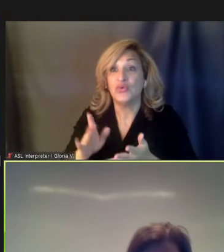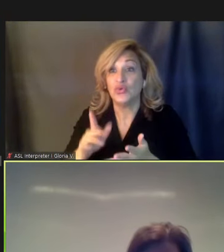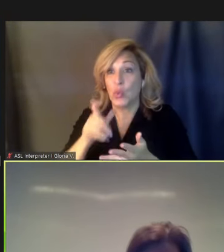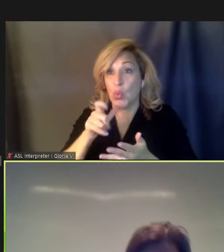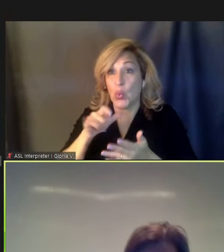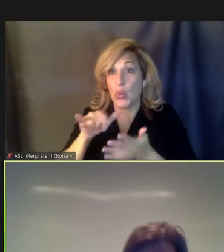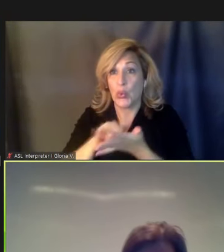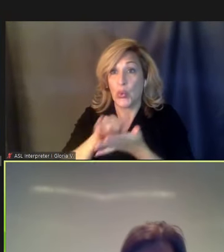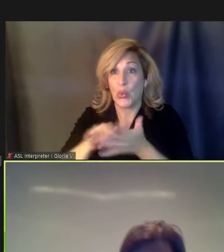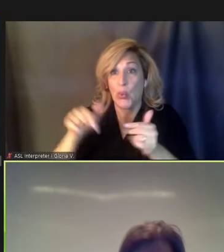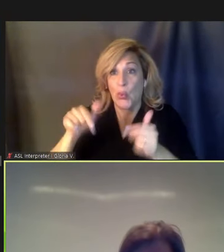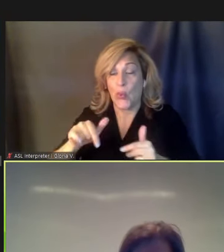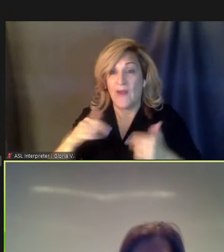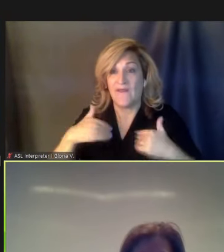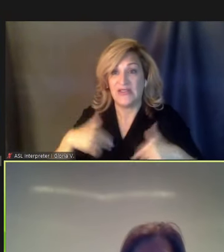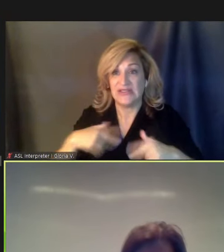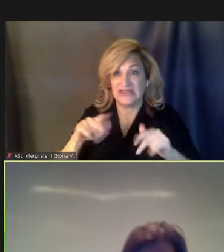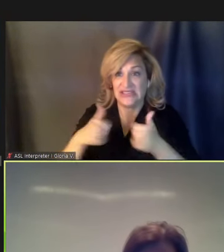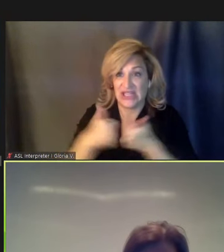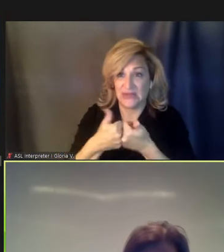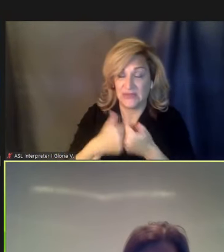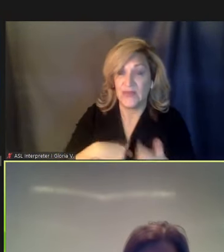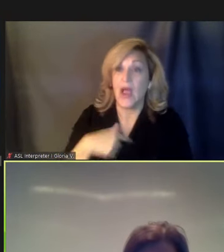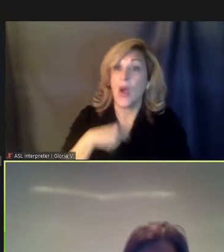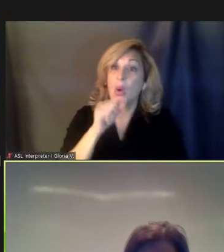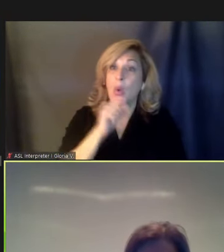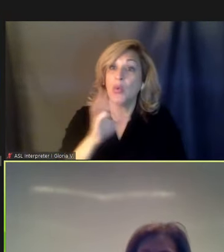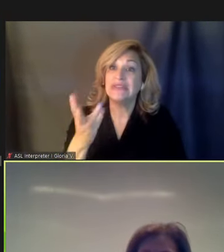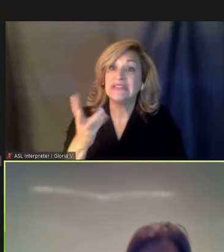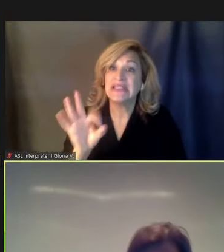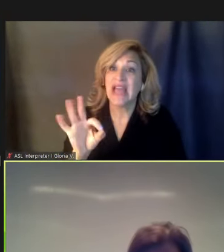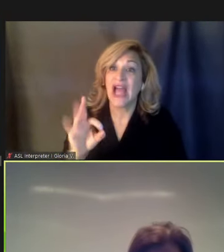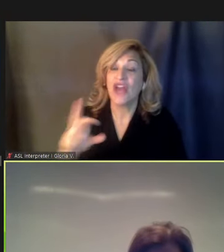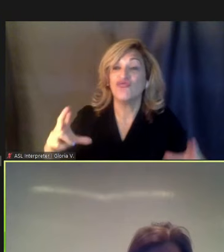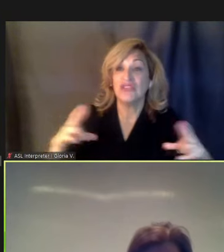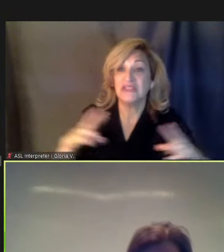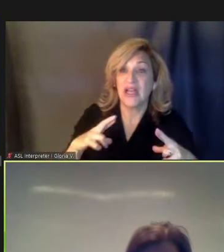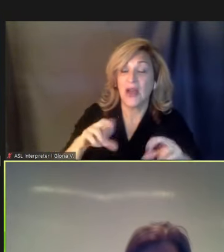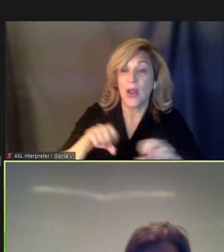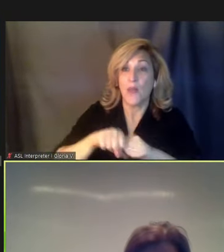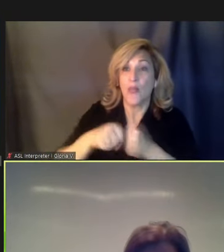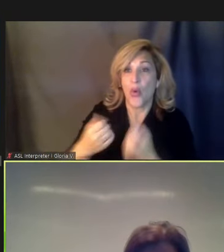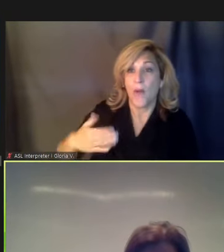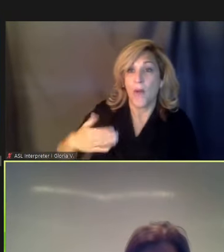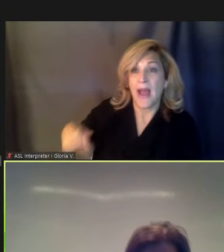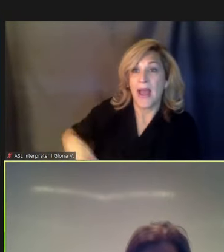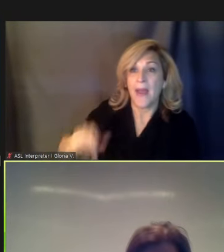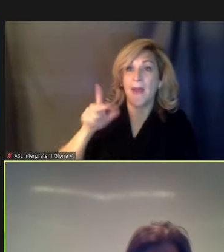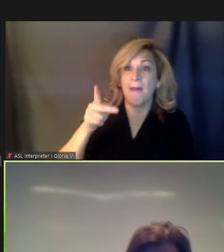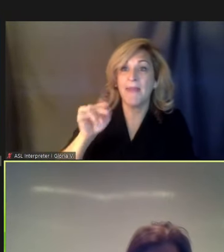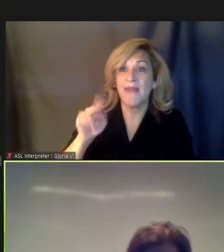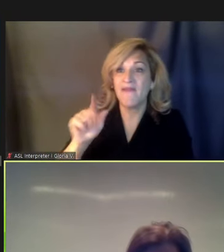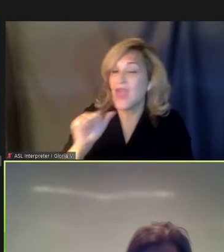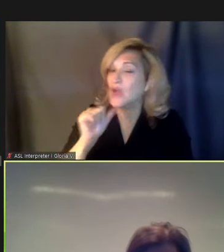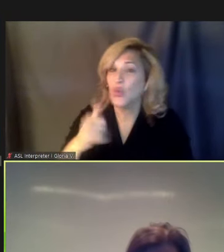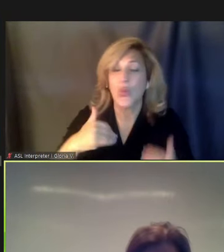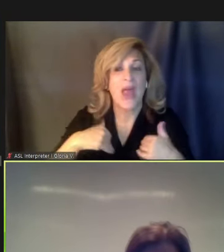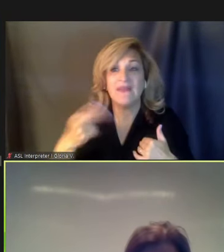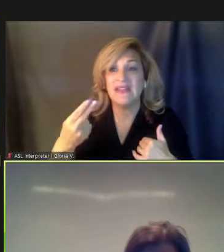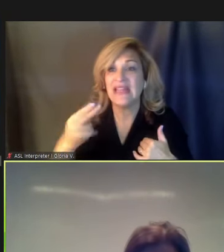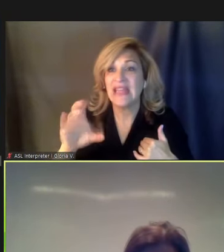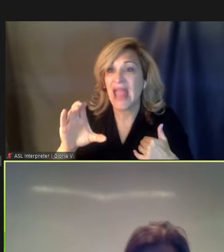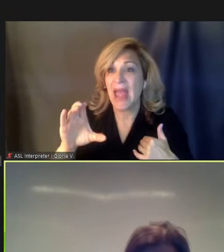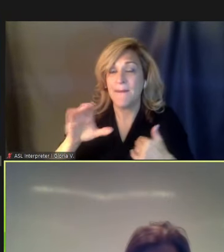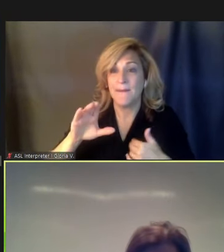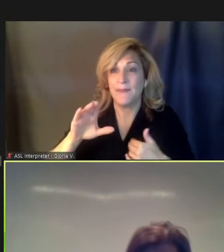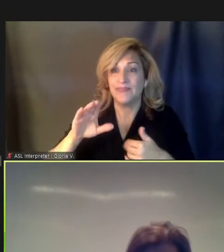challenges. One, I am 69 years old, retired, and broke my tibia. I do not have a handicap permit for my car. It